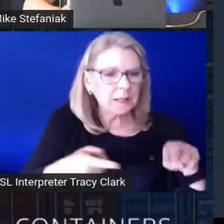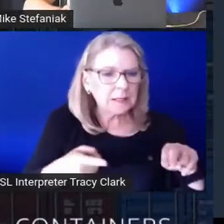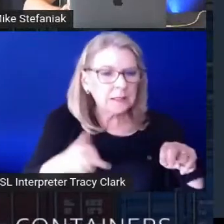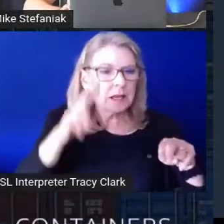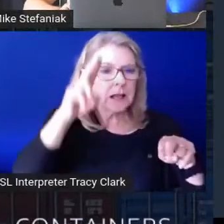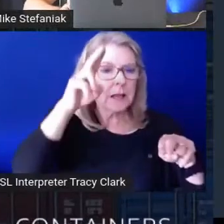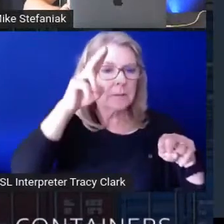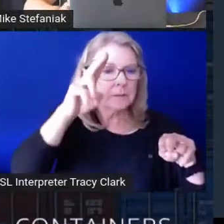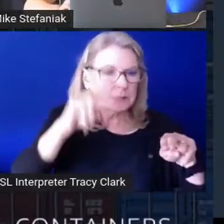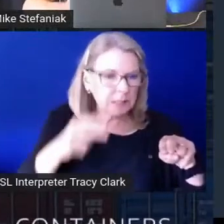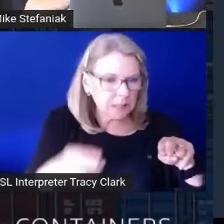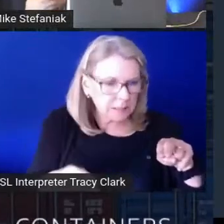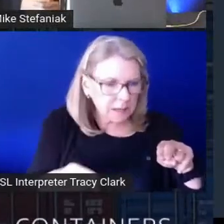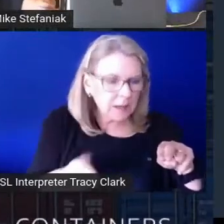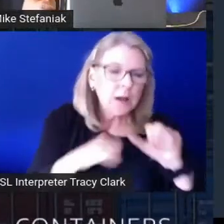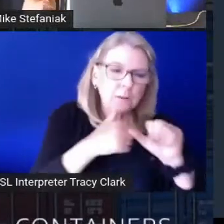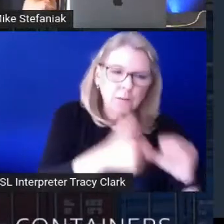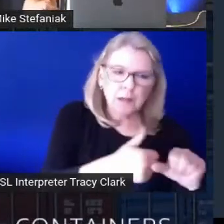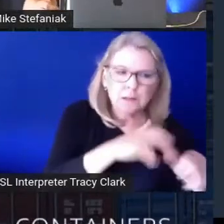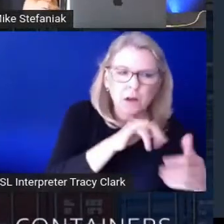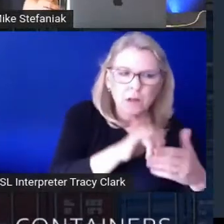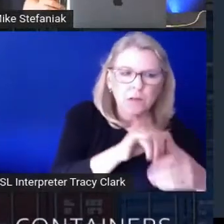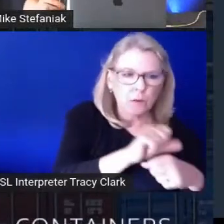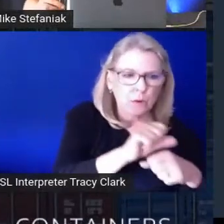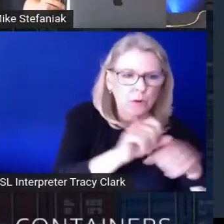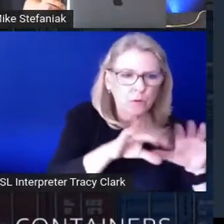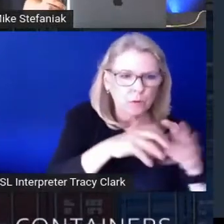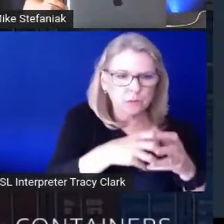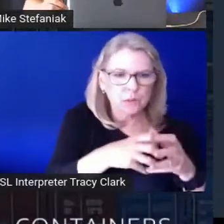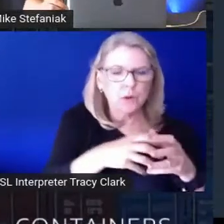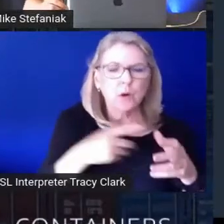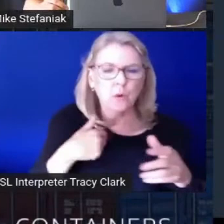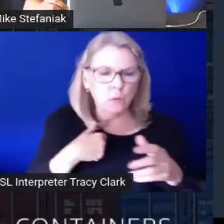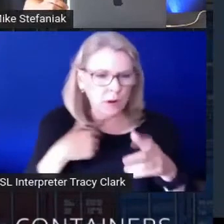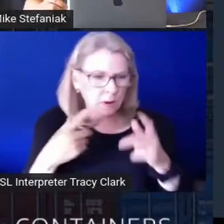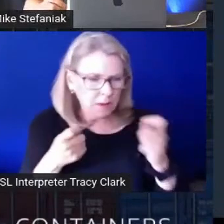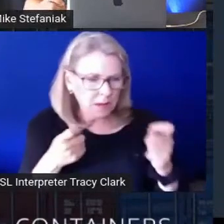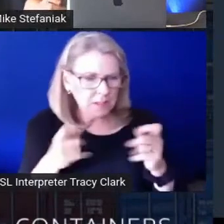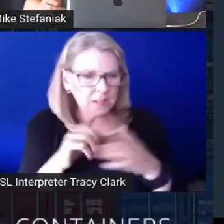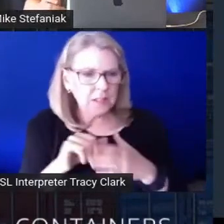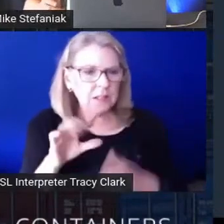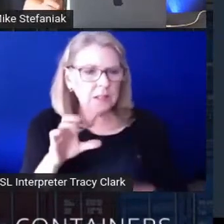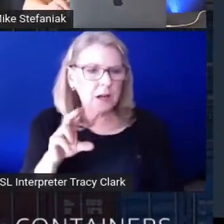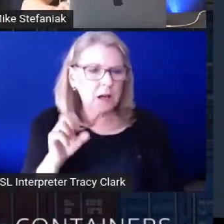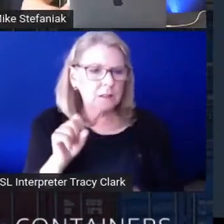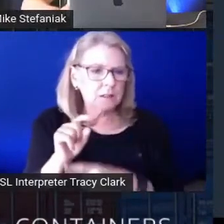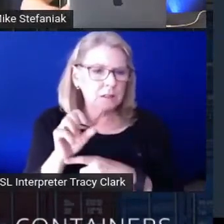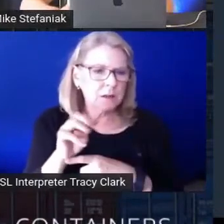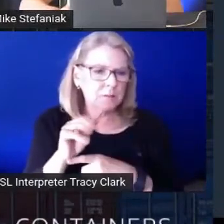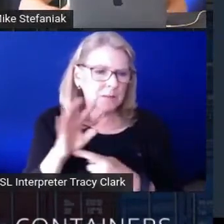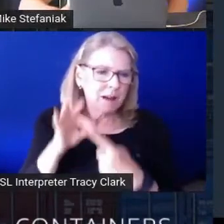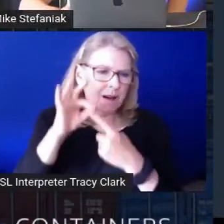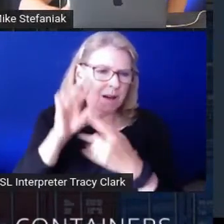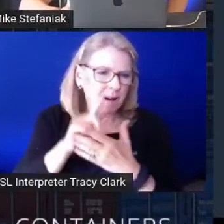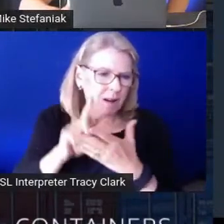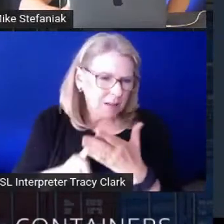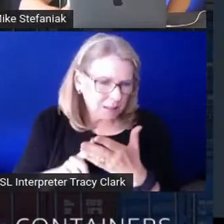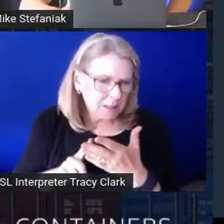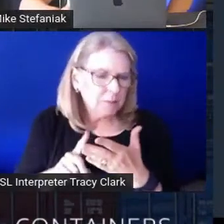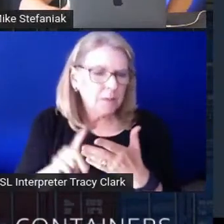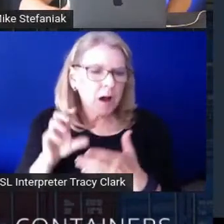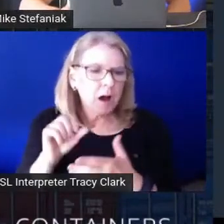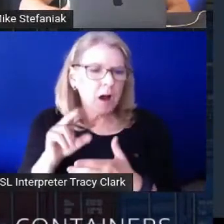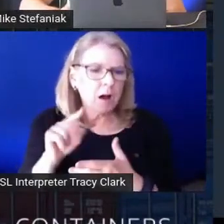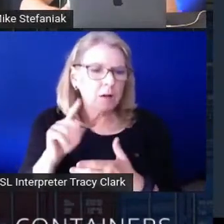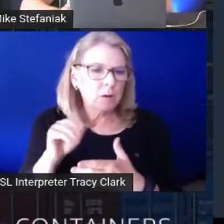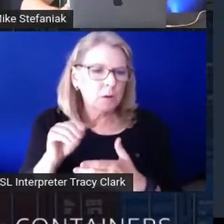groups. And then, so we are investing in Cluster Autoscaler, but of course, for some customers, we've heard challenges with Cluster Autoscaler, and that's why we've